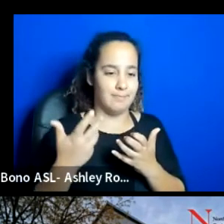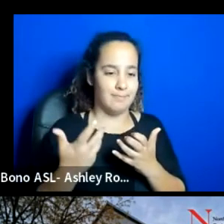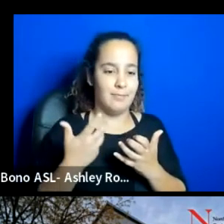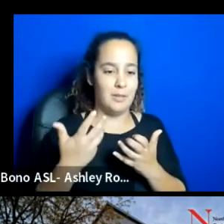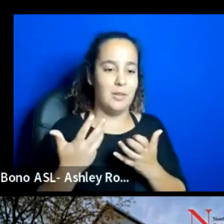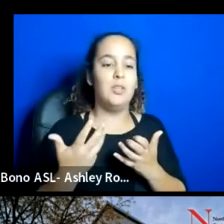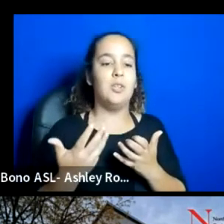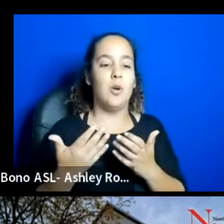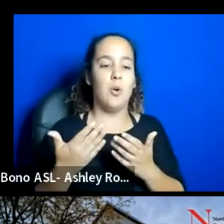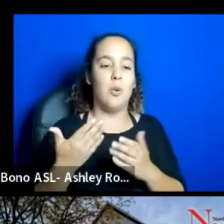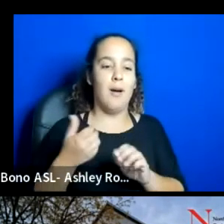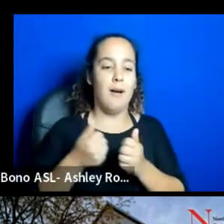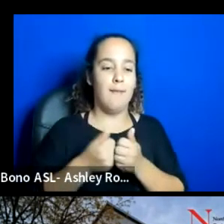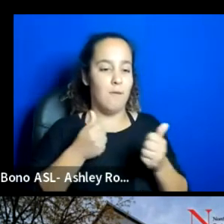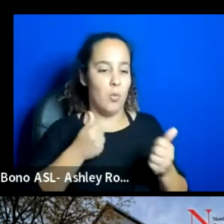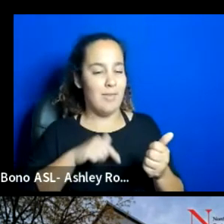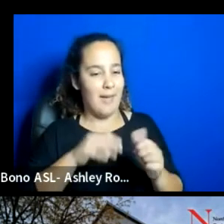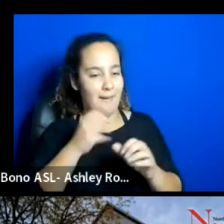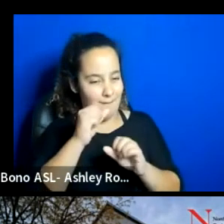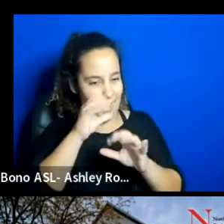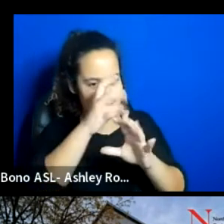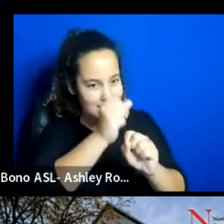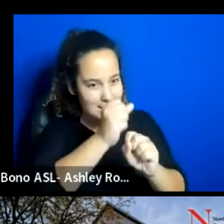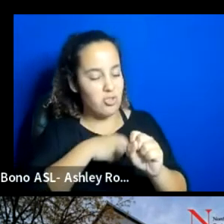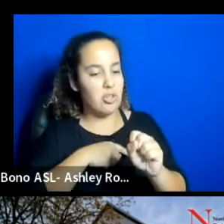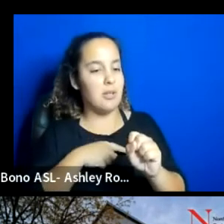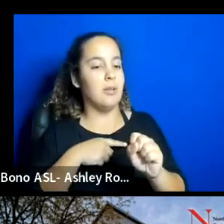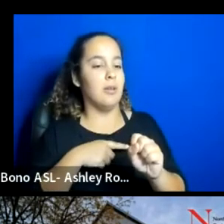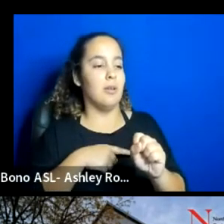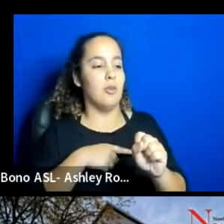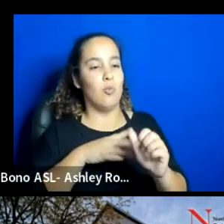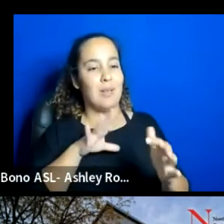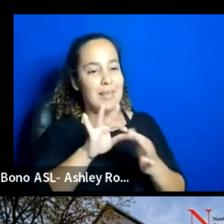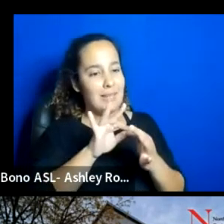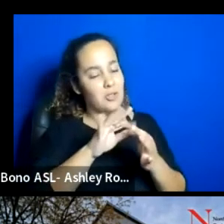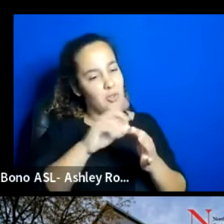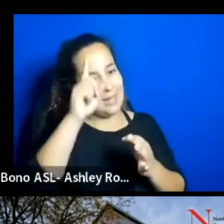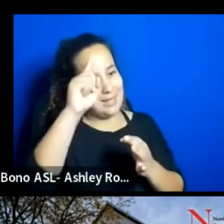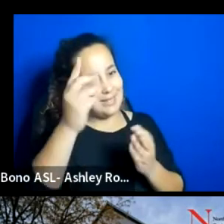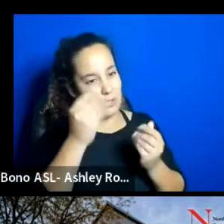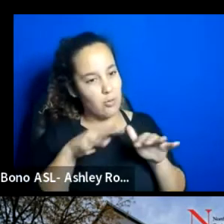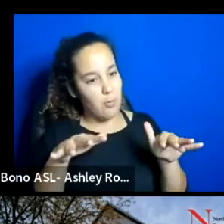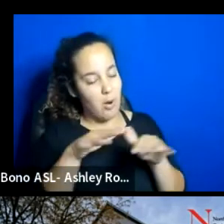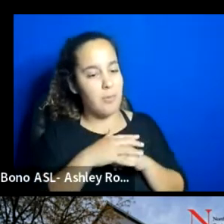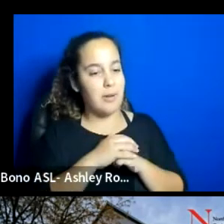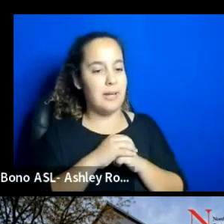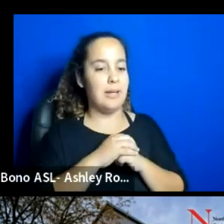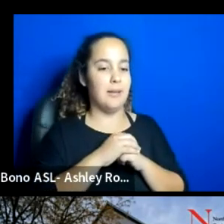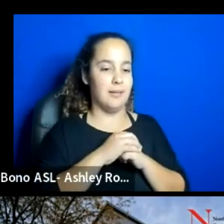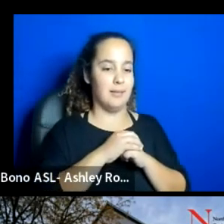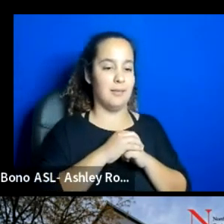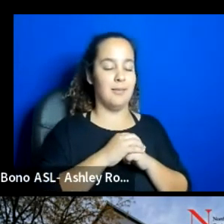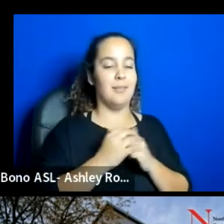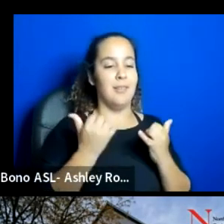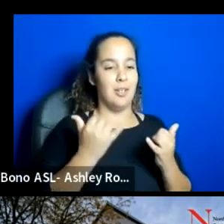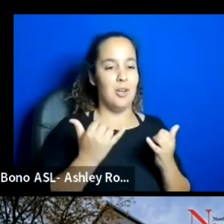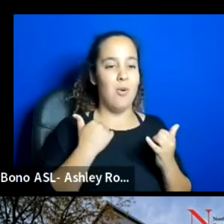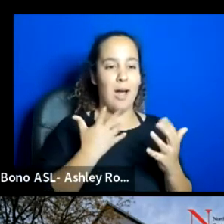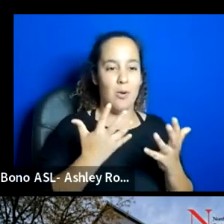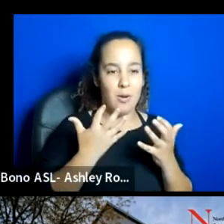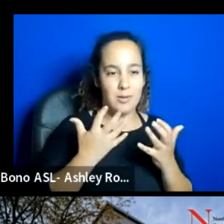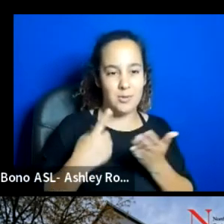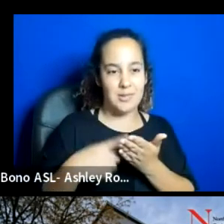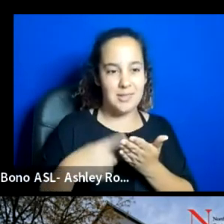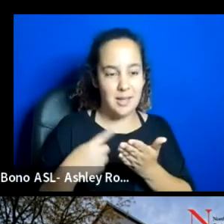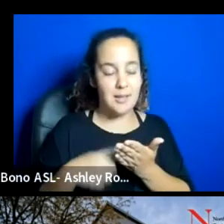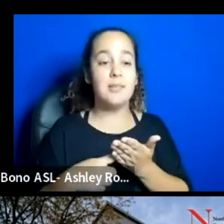fascination characteristic of legal scholarship on property, and a way to handle the complex link between law and history.